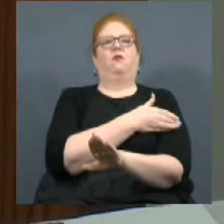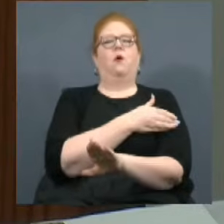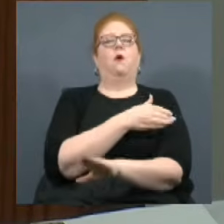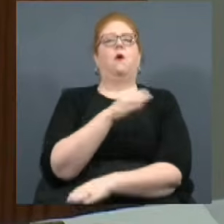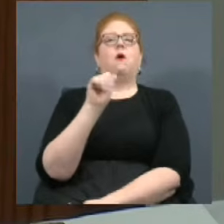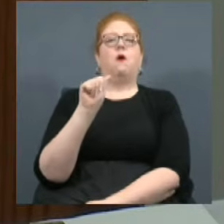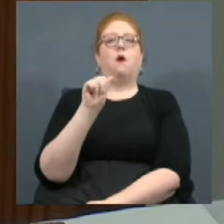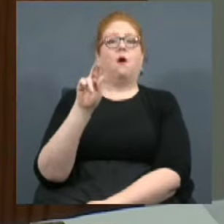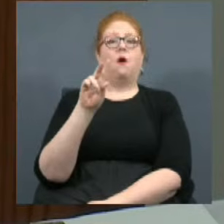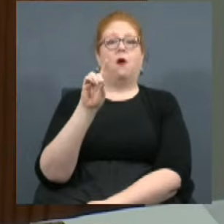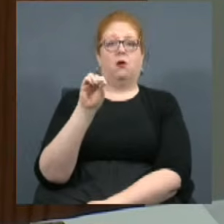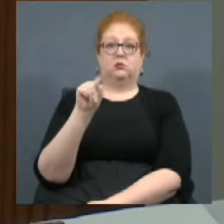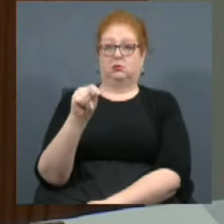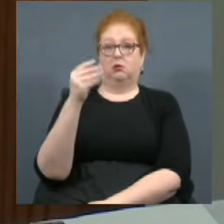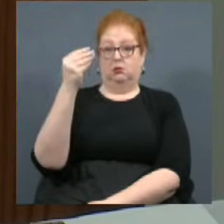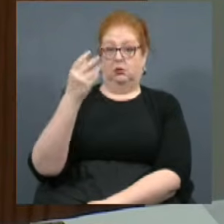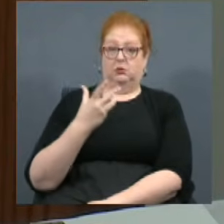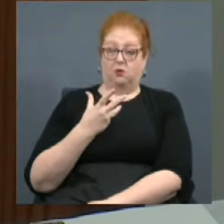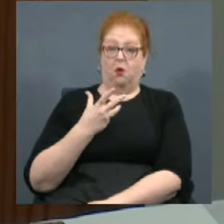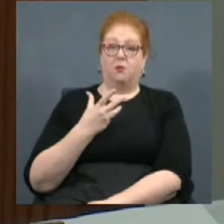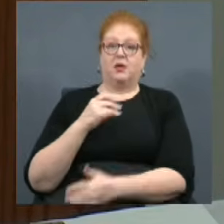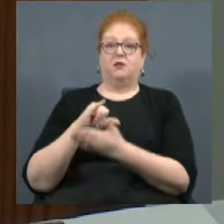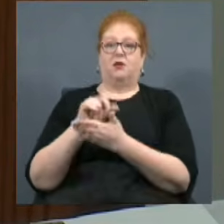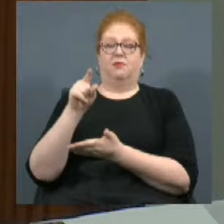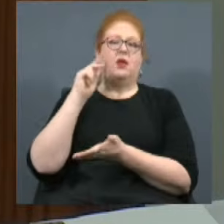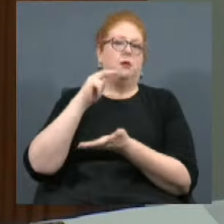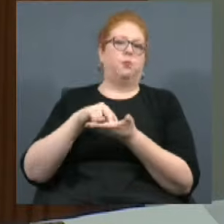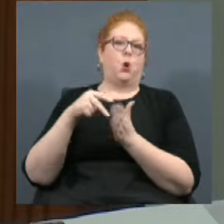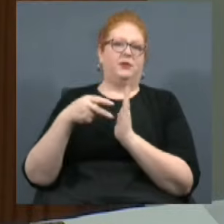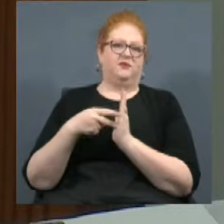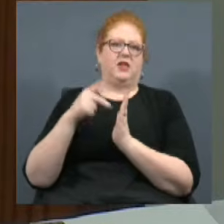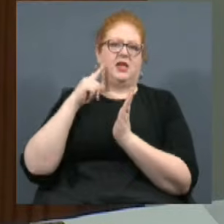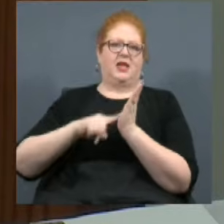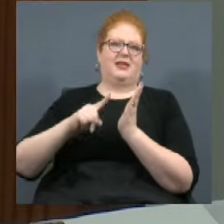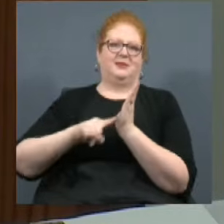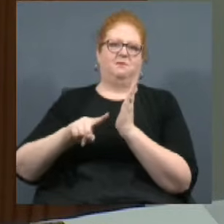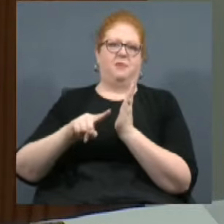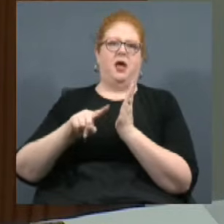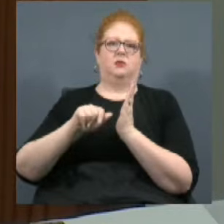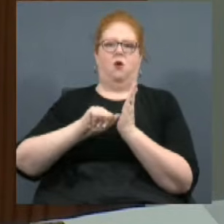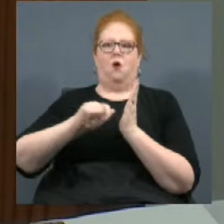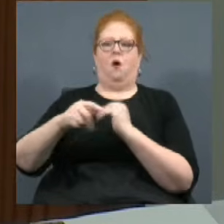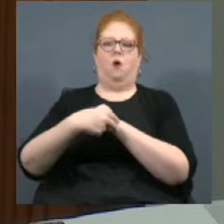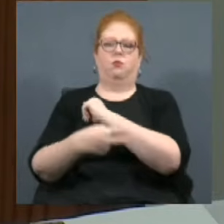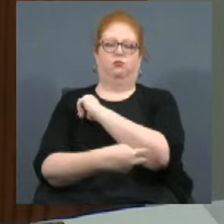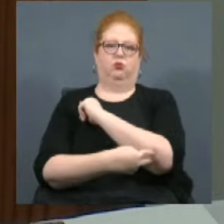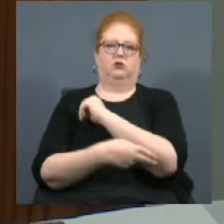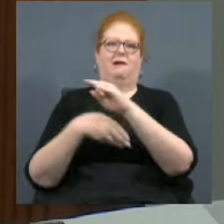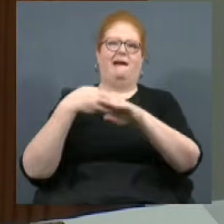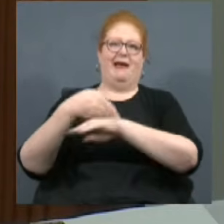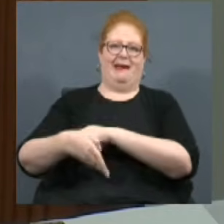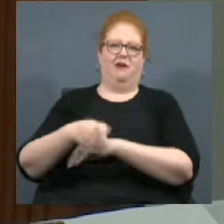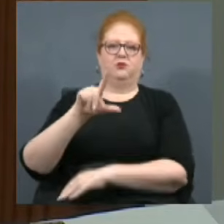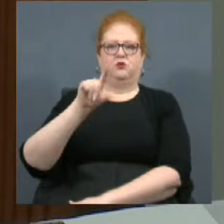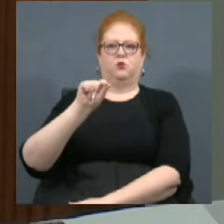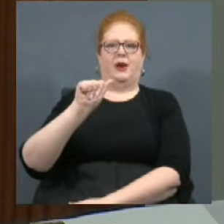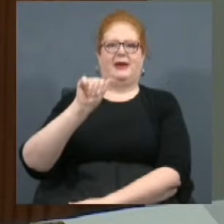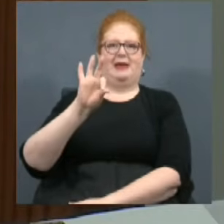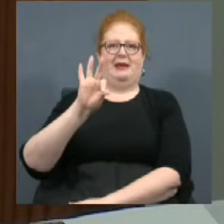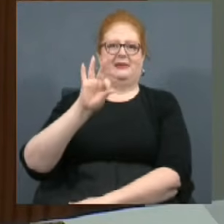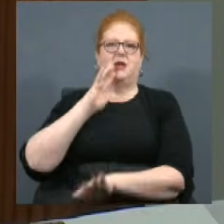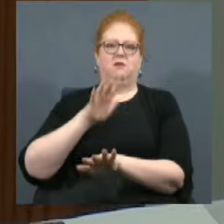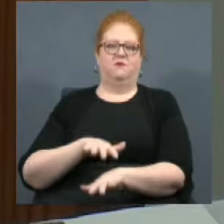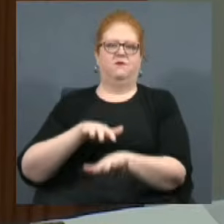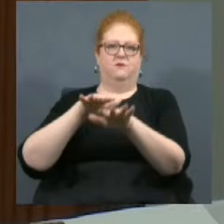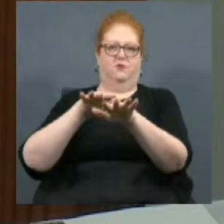was that they purposely inspected all their bridges on the Arkansas River after 2019 flood. Okay. That's when they found